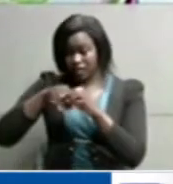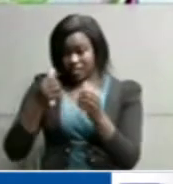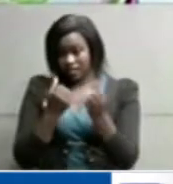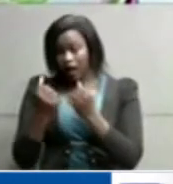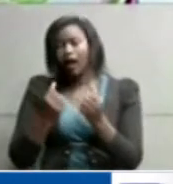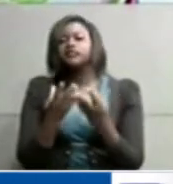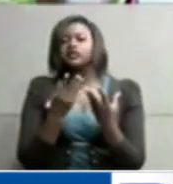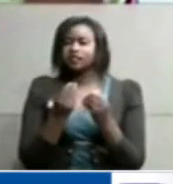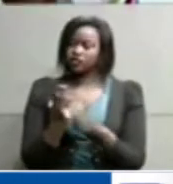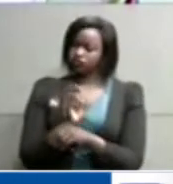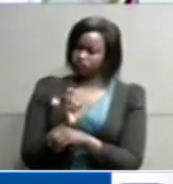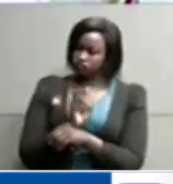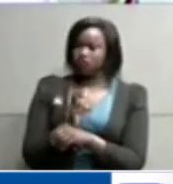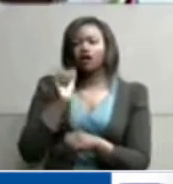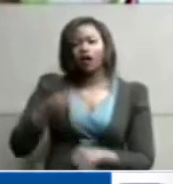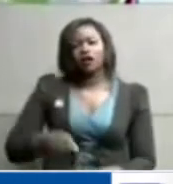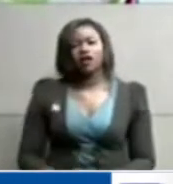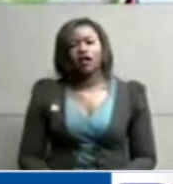Compared to these